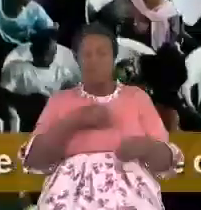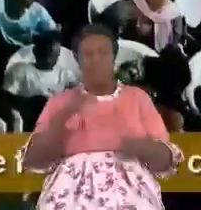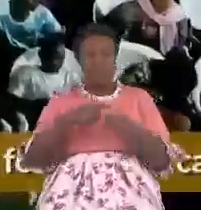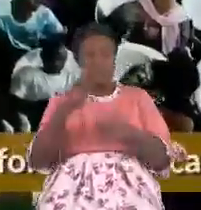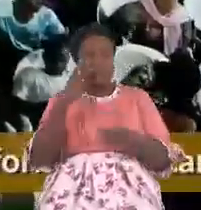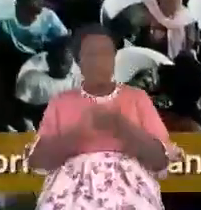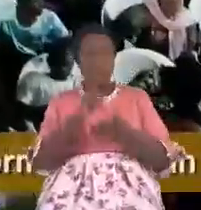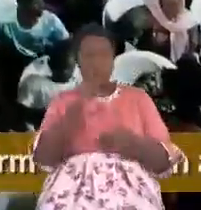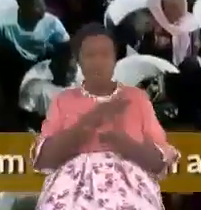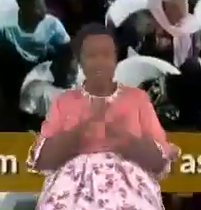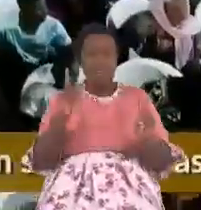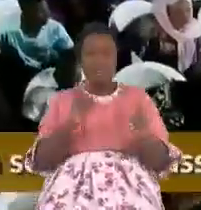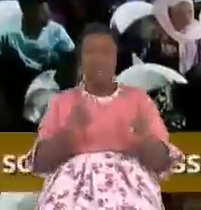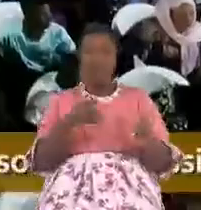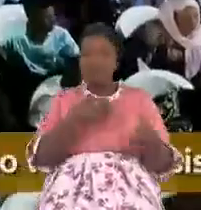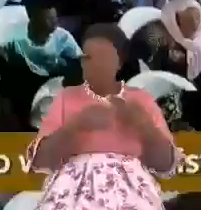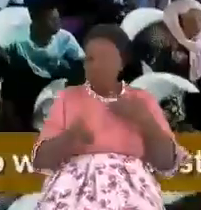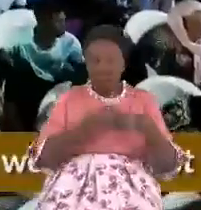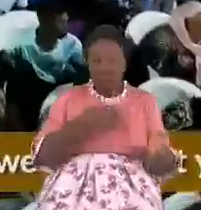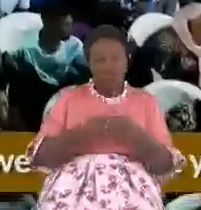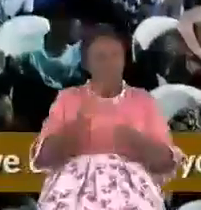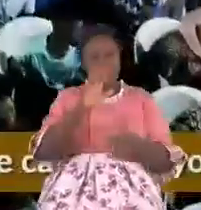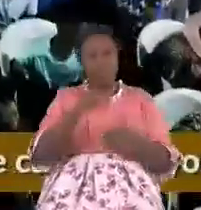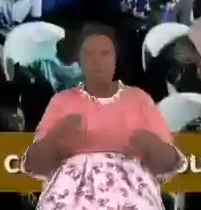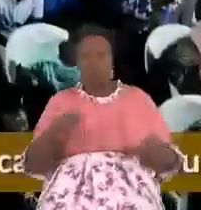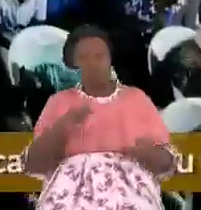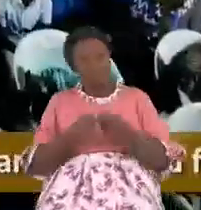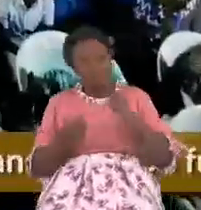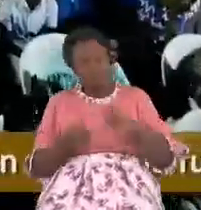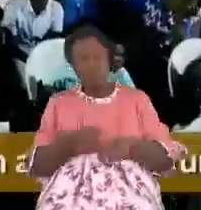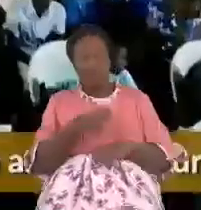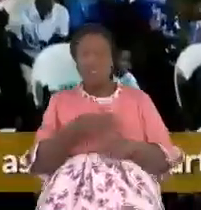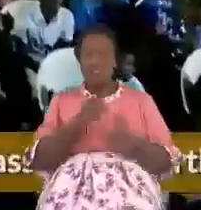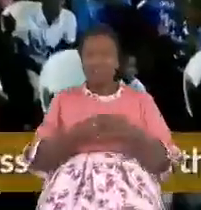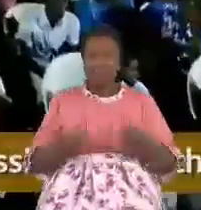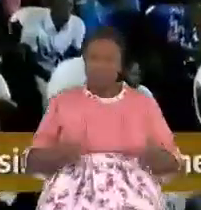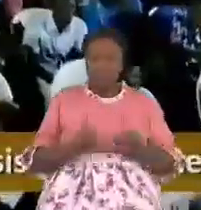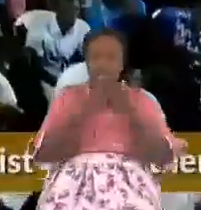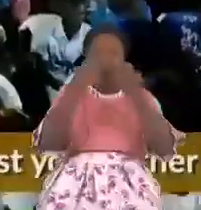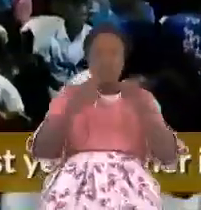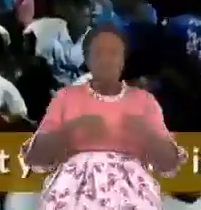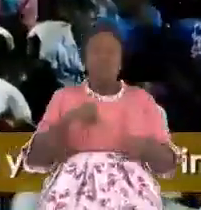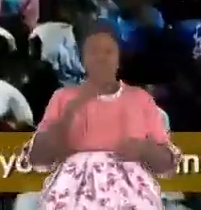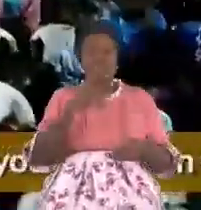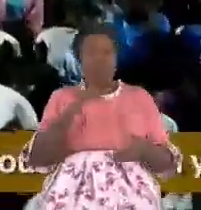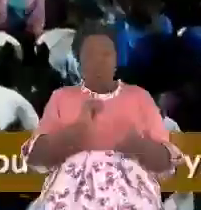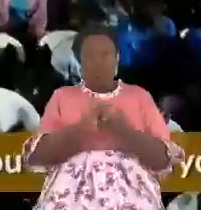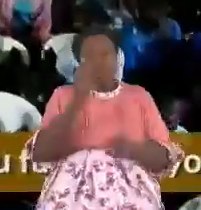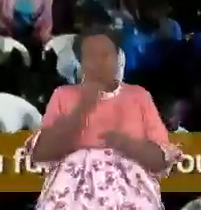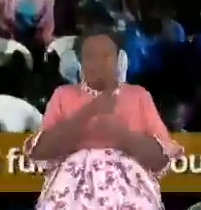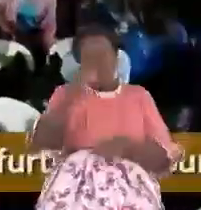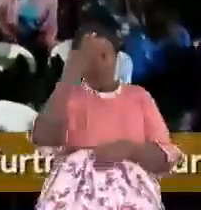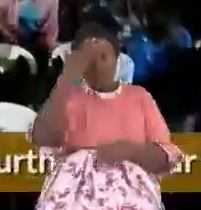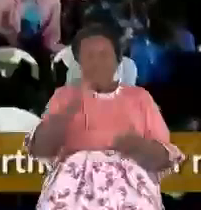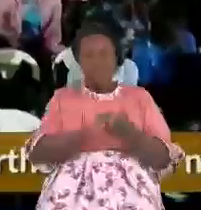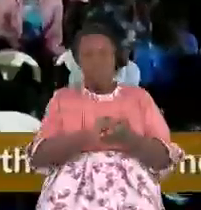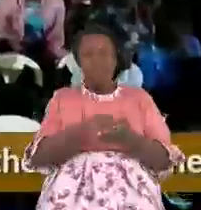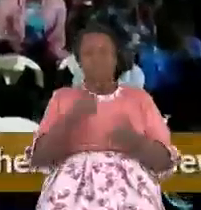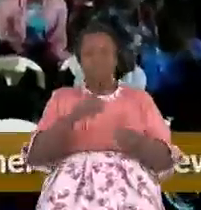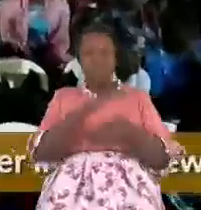whatever be your challenge the almighty god is about to touch you any moment from